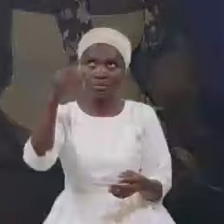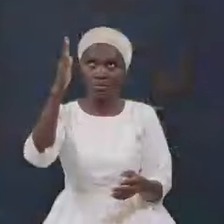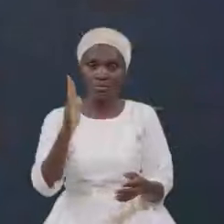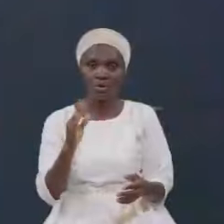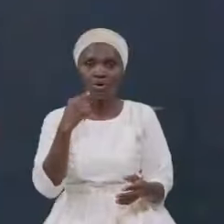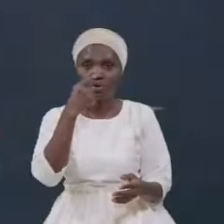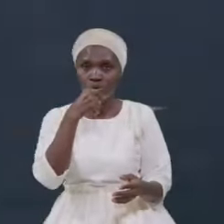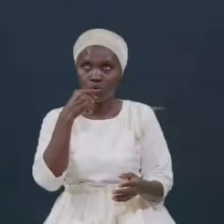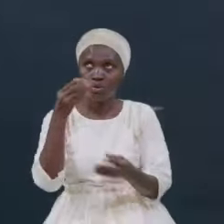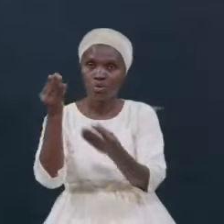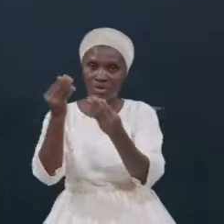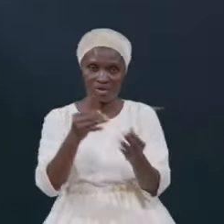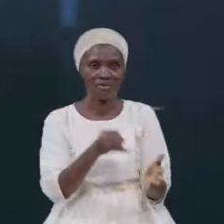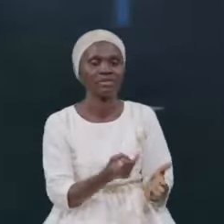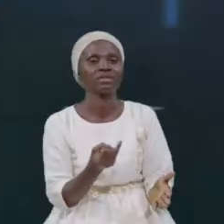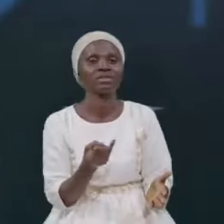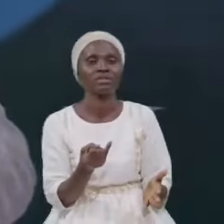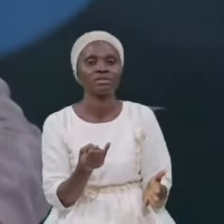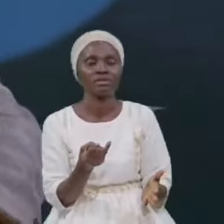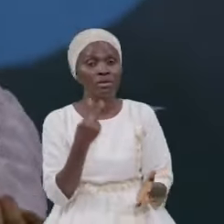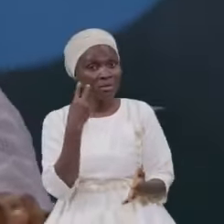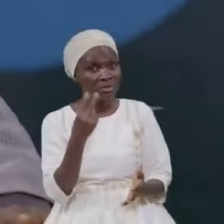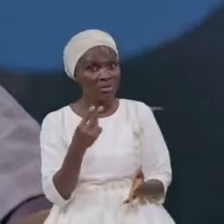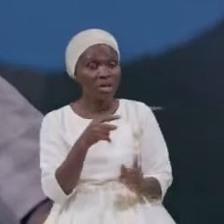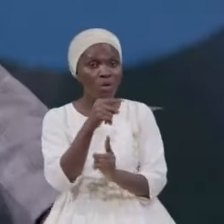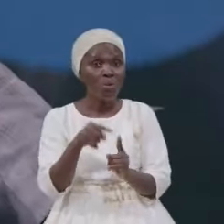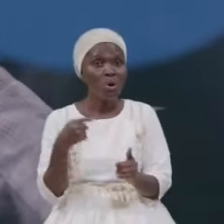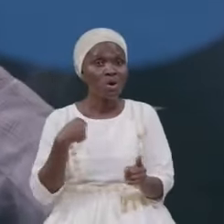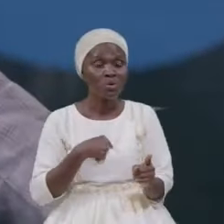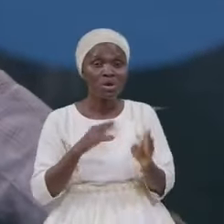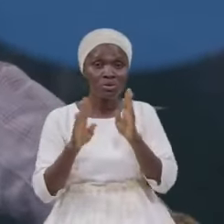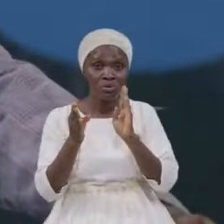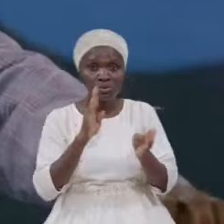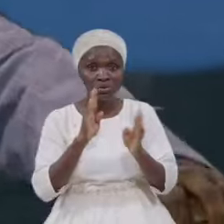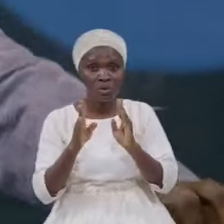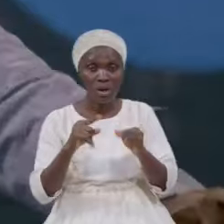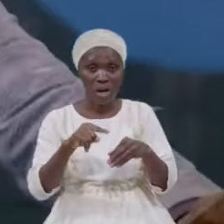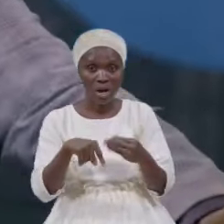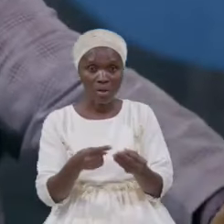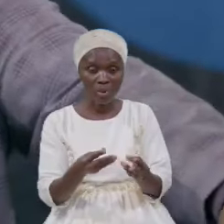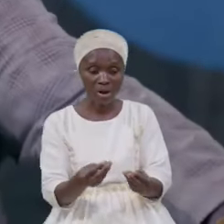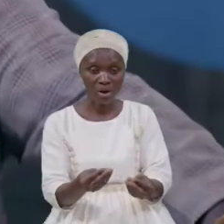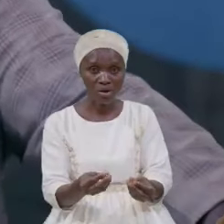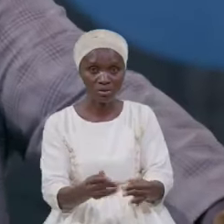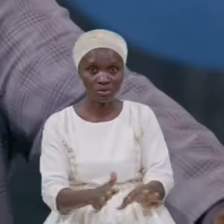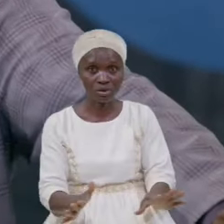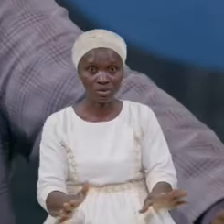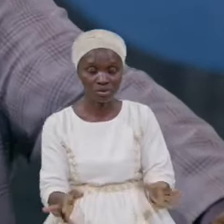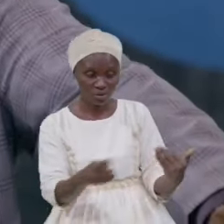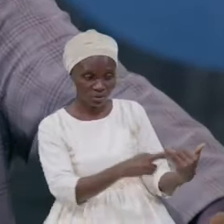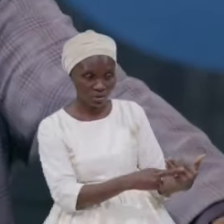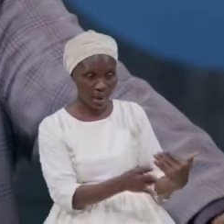when we talk of dust returning to dust, you look at yourself, you say, I'm